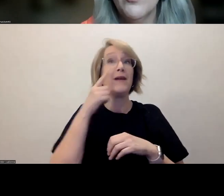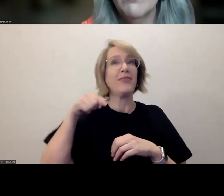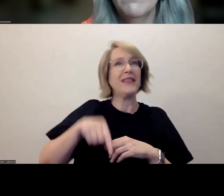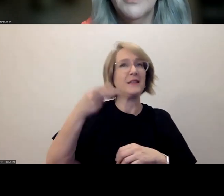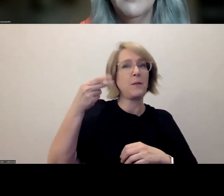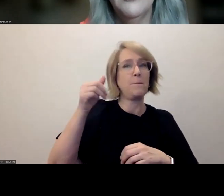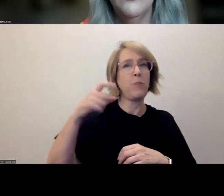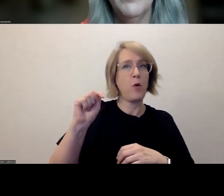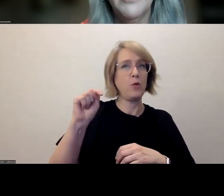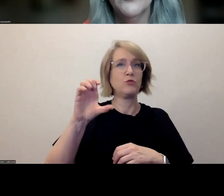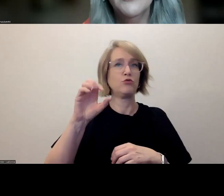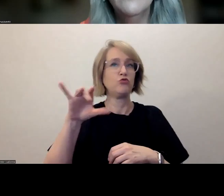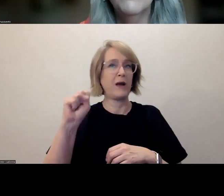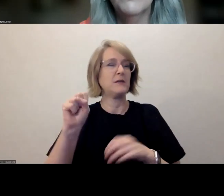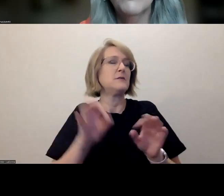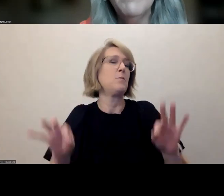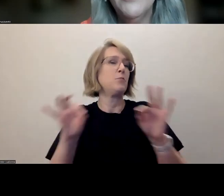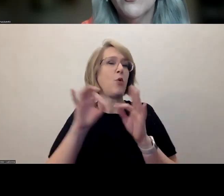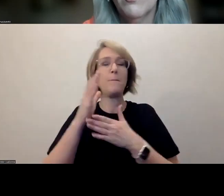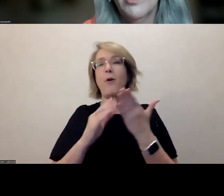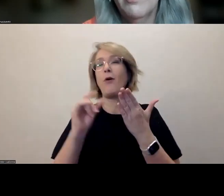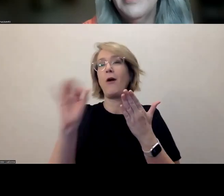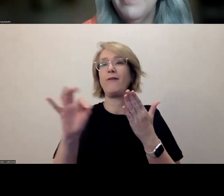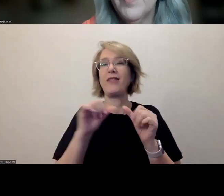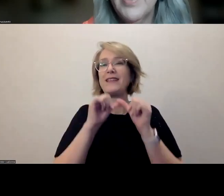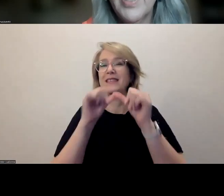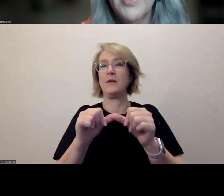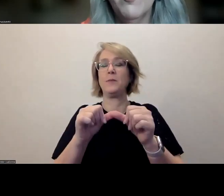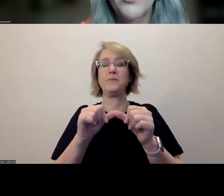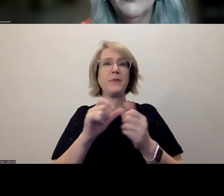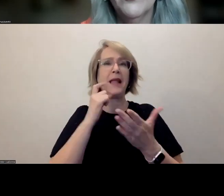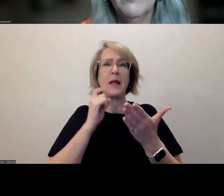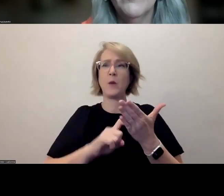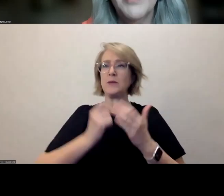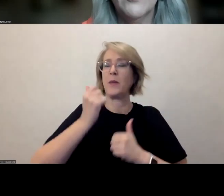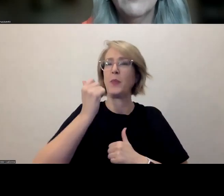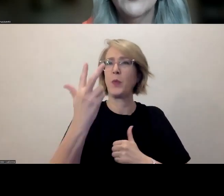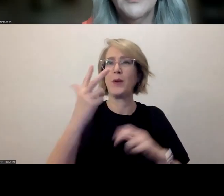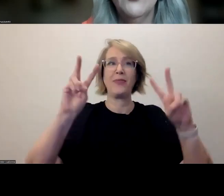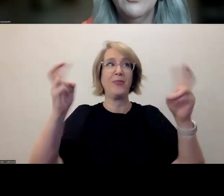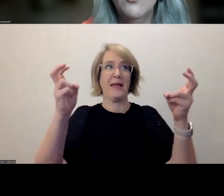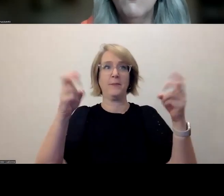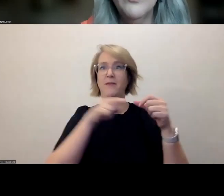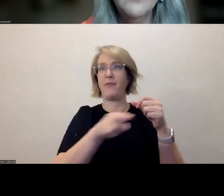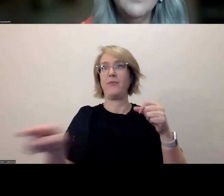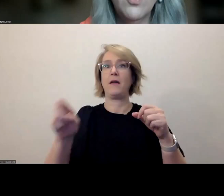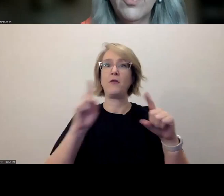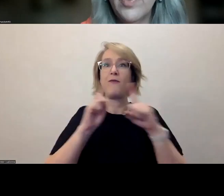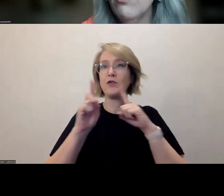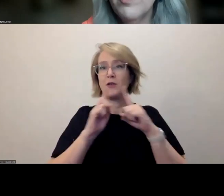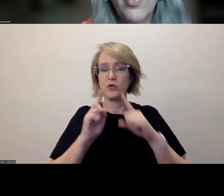important part of the continuum. And there were three major themes that I kind of pulled from that conversation. One